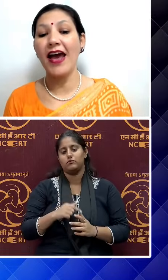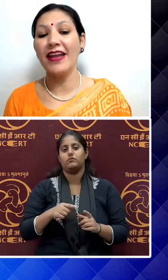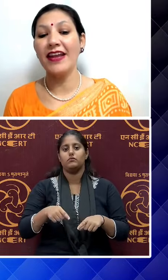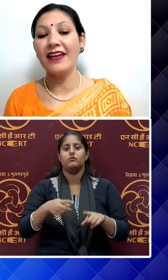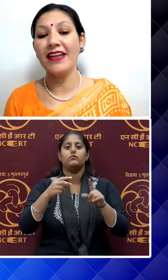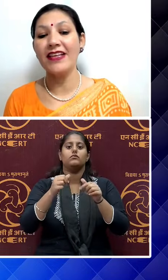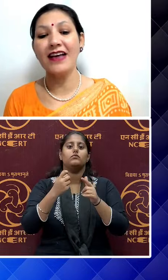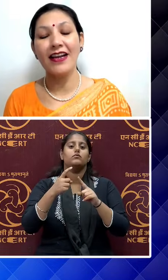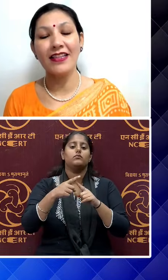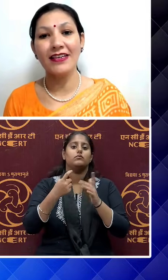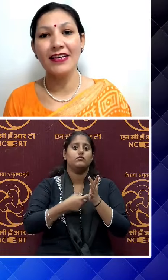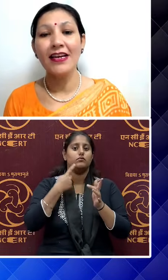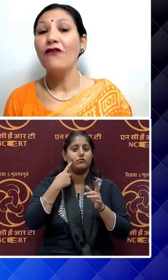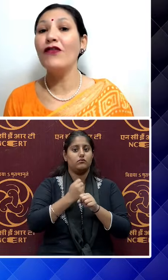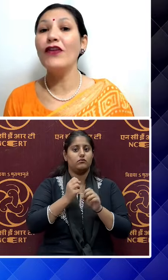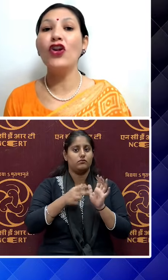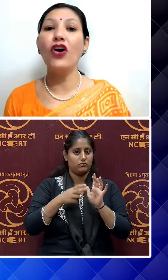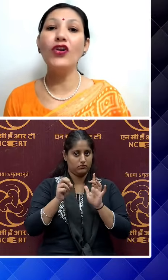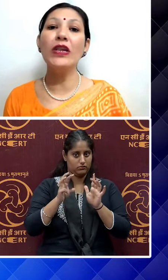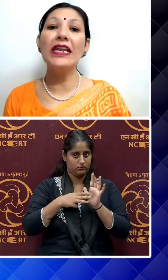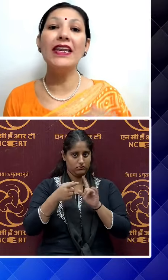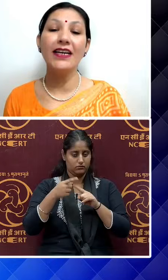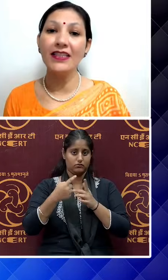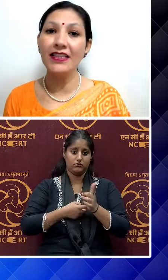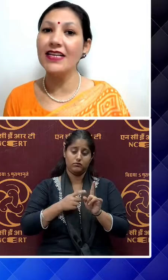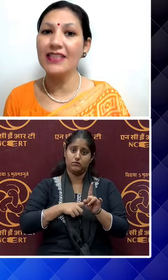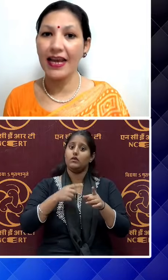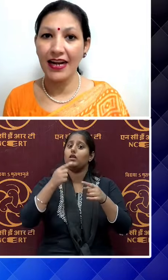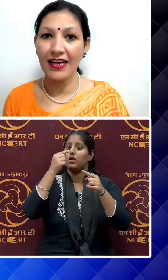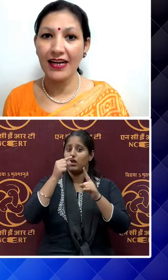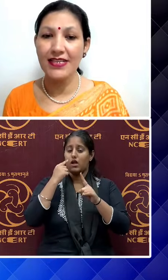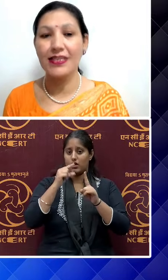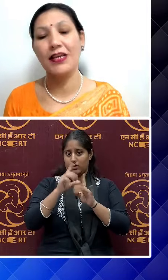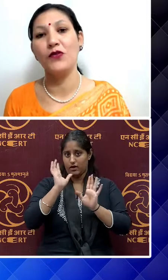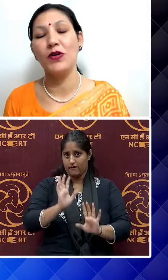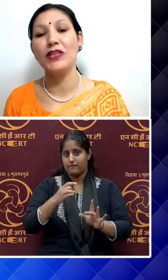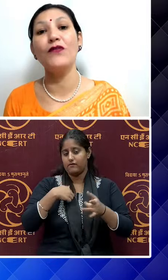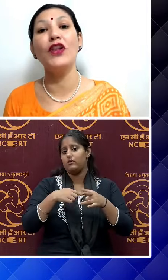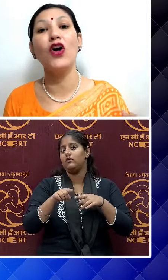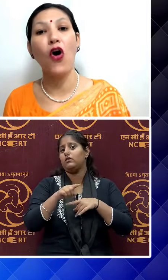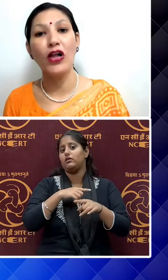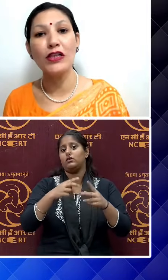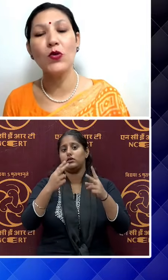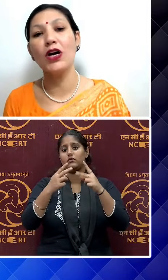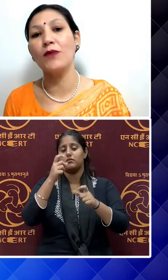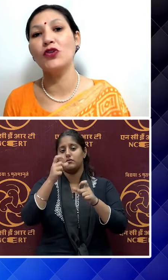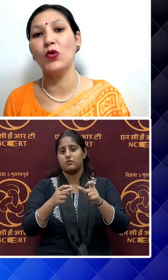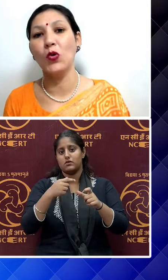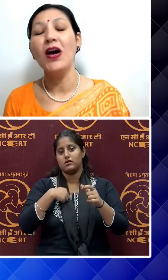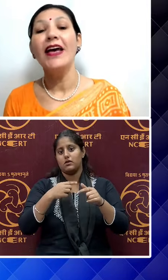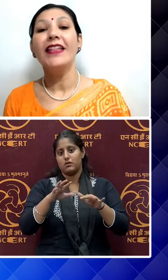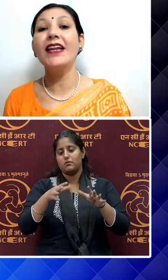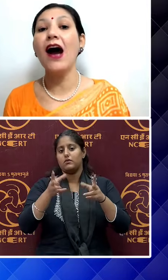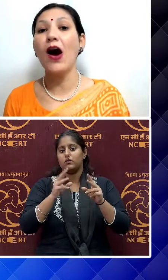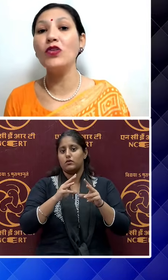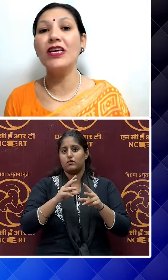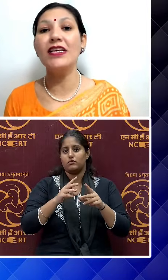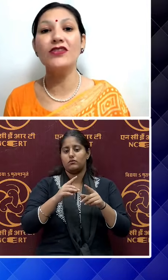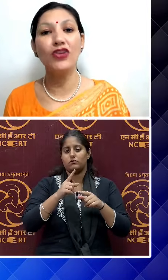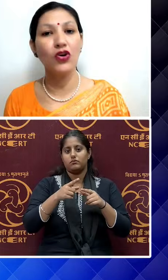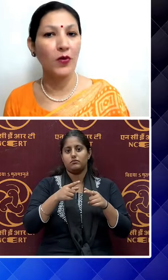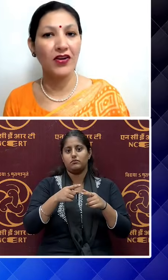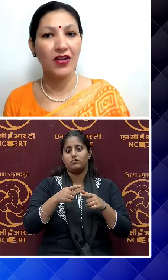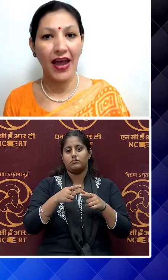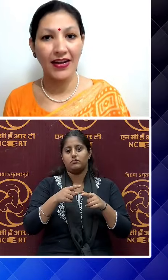trigonometric identities are there. We will not only learn these identities, dear viewers, we will also come to know that how